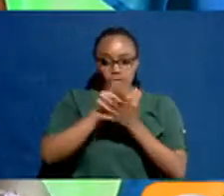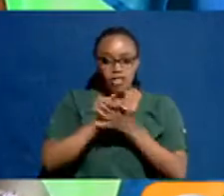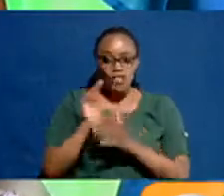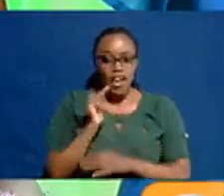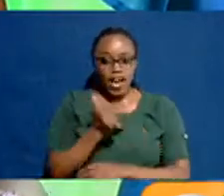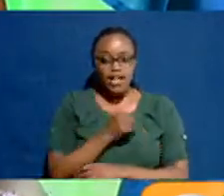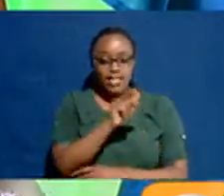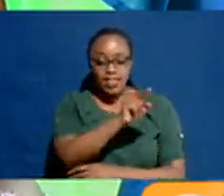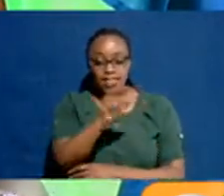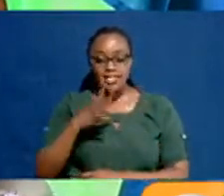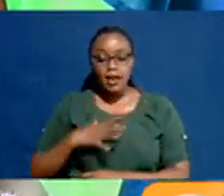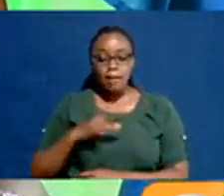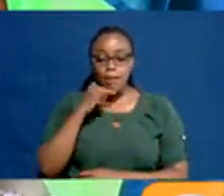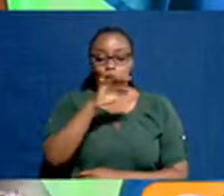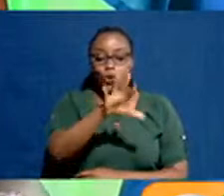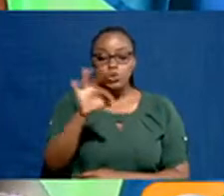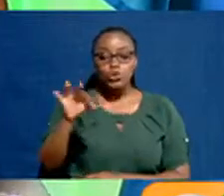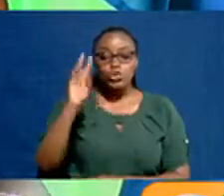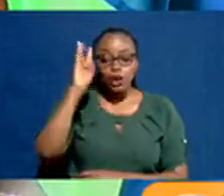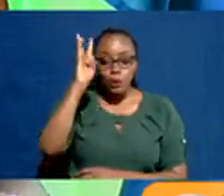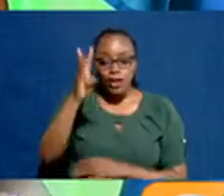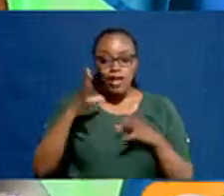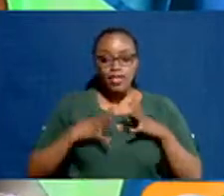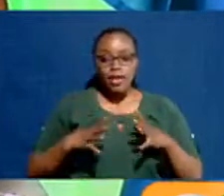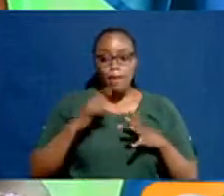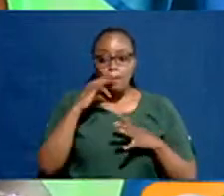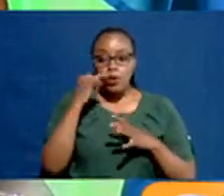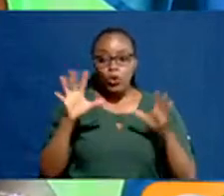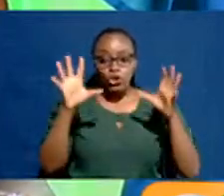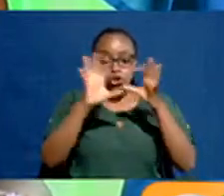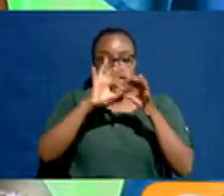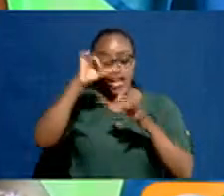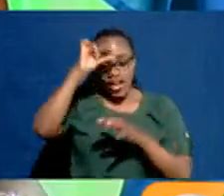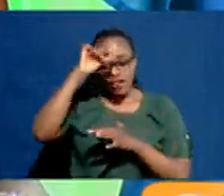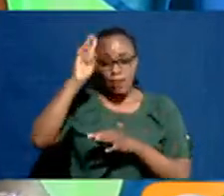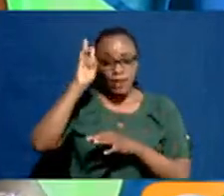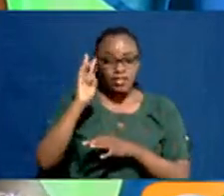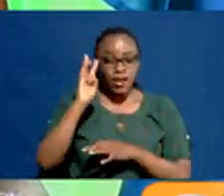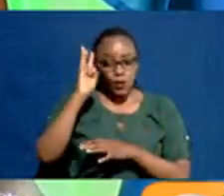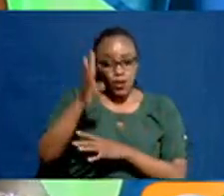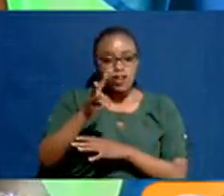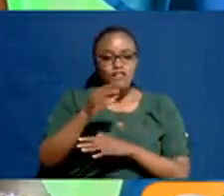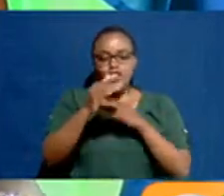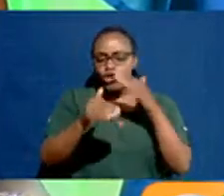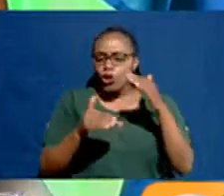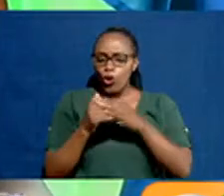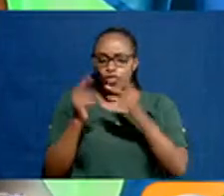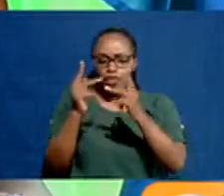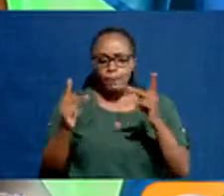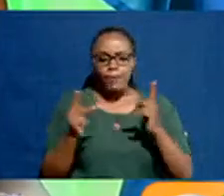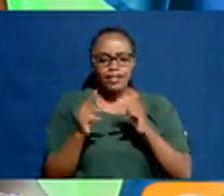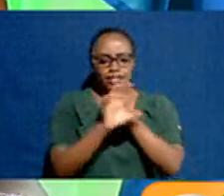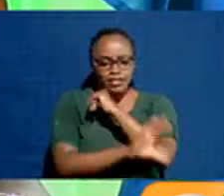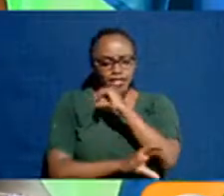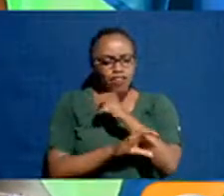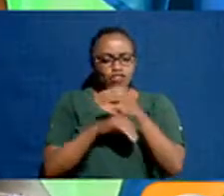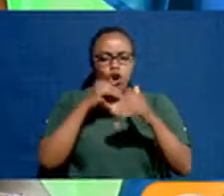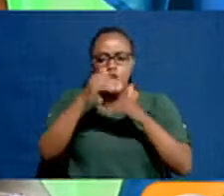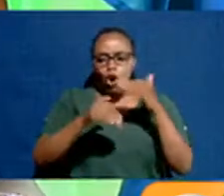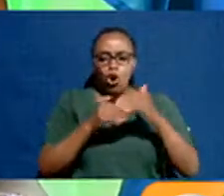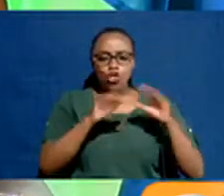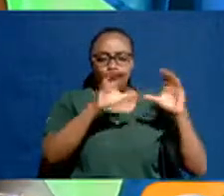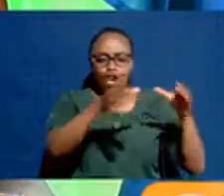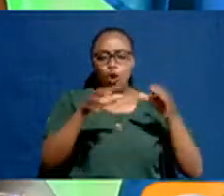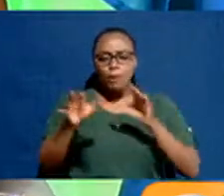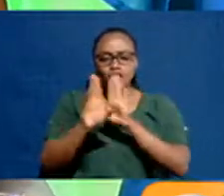Those are the ones we shall choose, and those are the ones who will join our government. And in every part of this country, every community